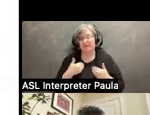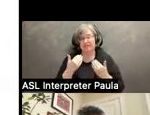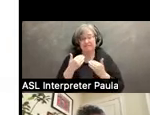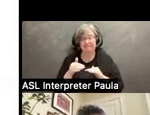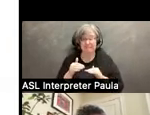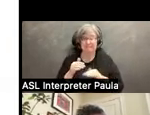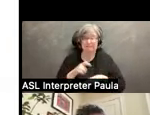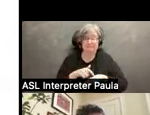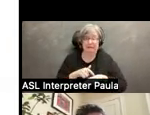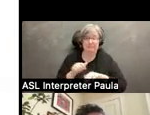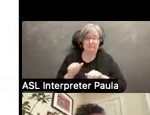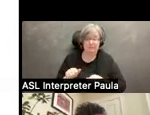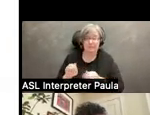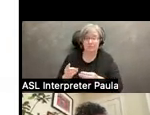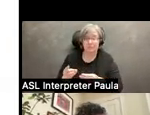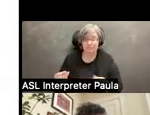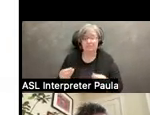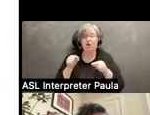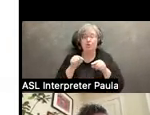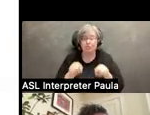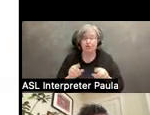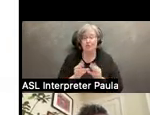resolve those while the webinar is running.